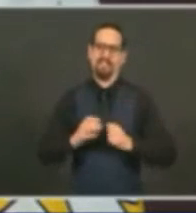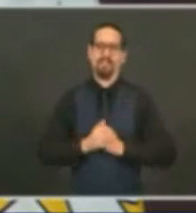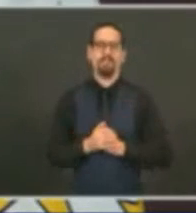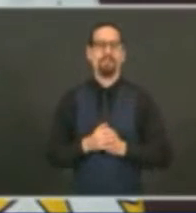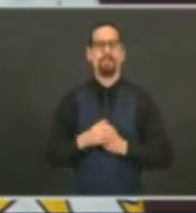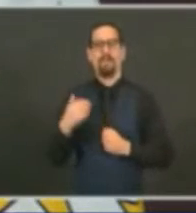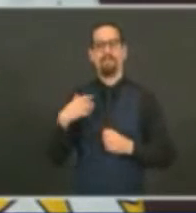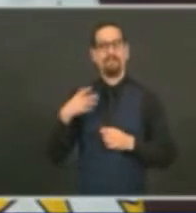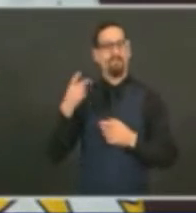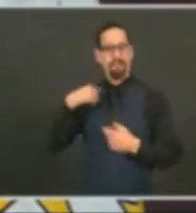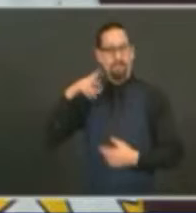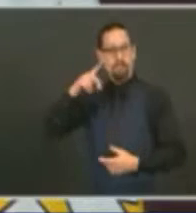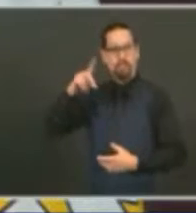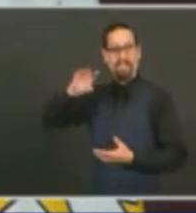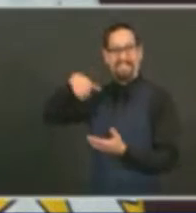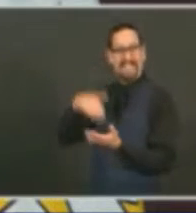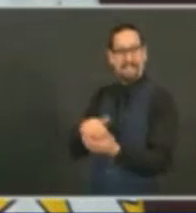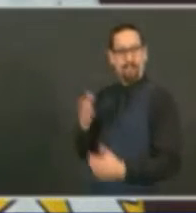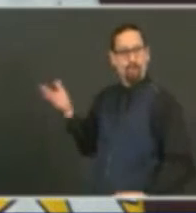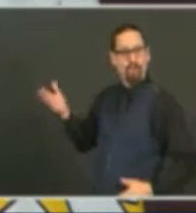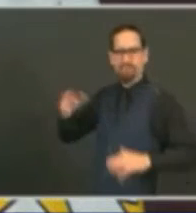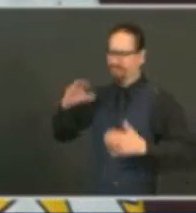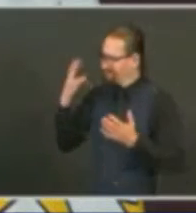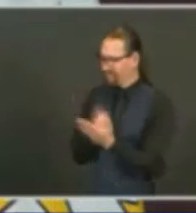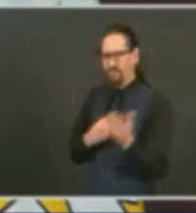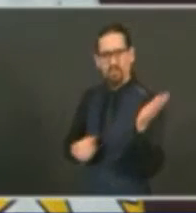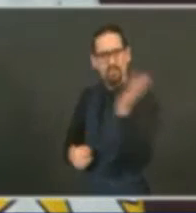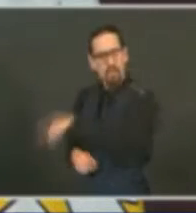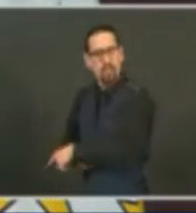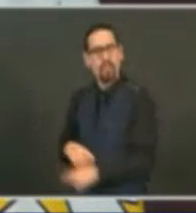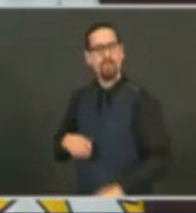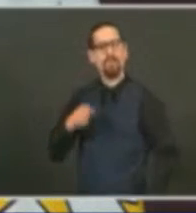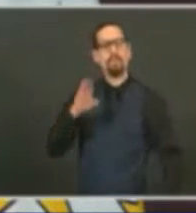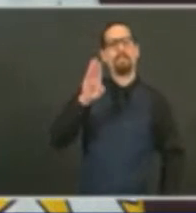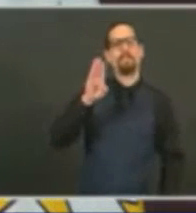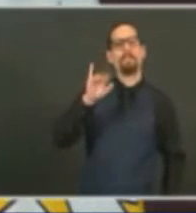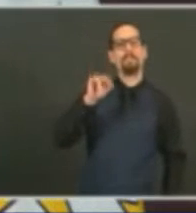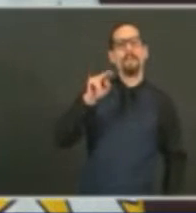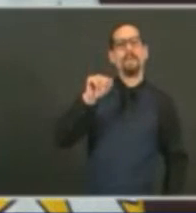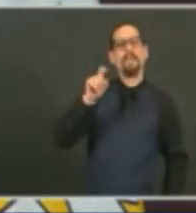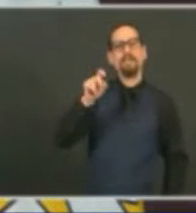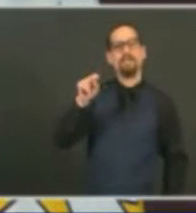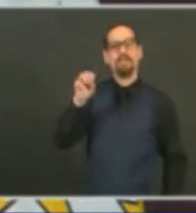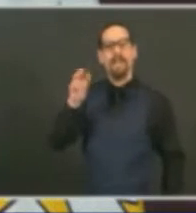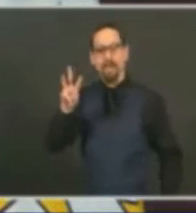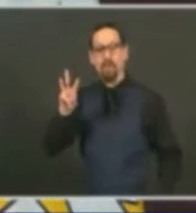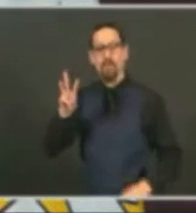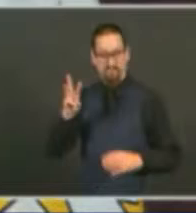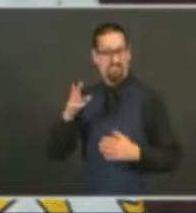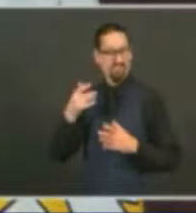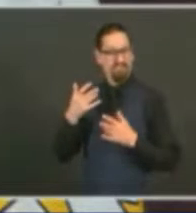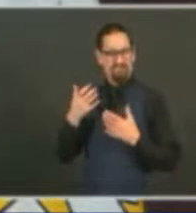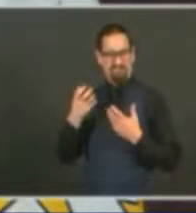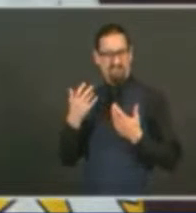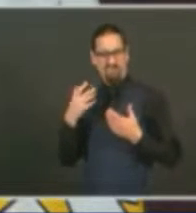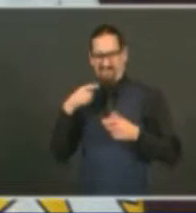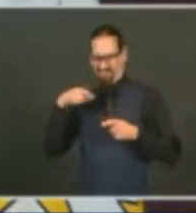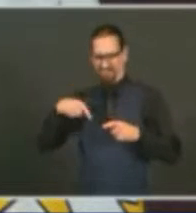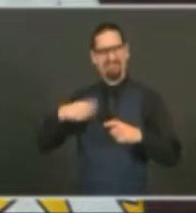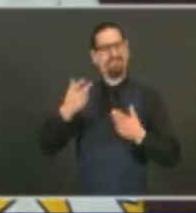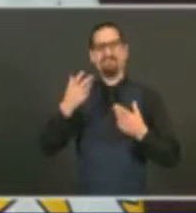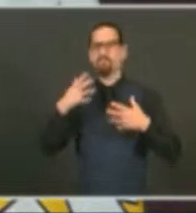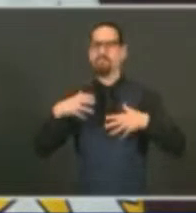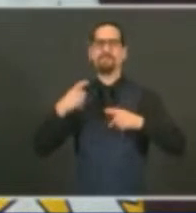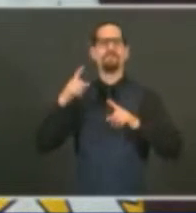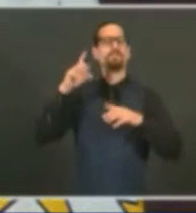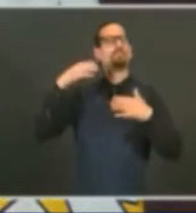Center. The Binax Now rapid point of care tests that are used there are fast and